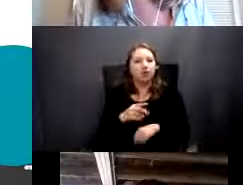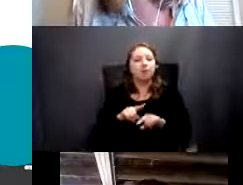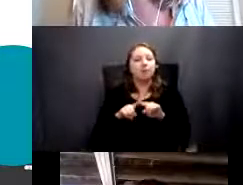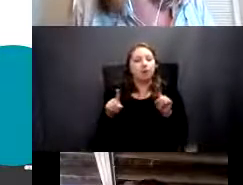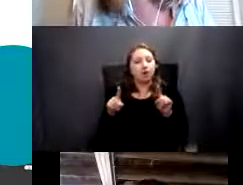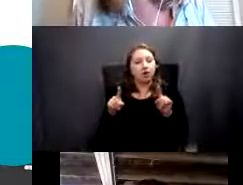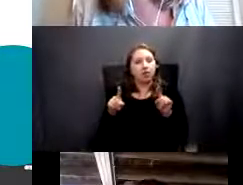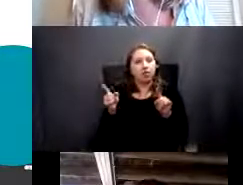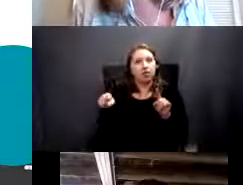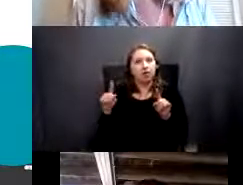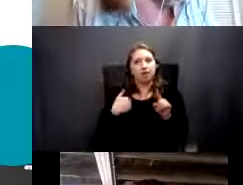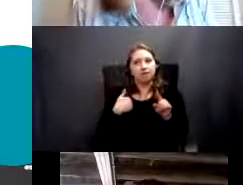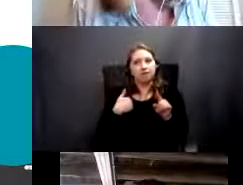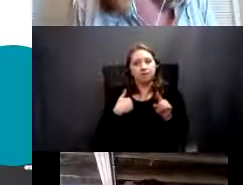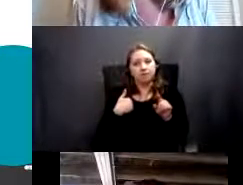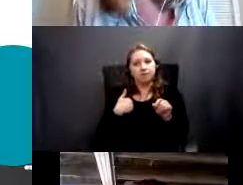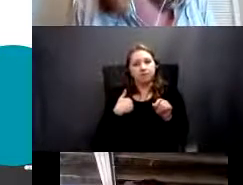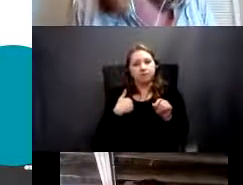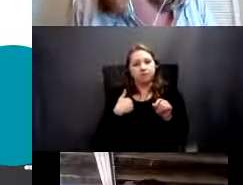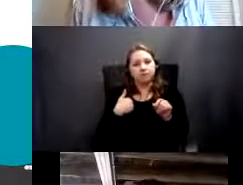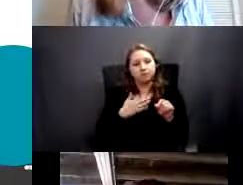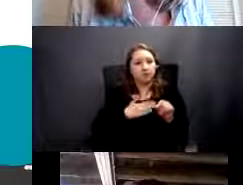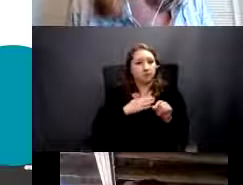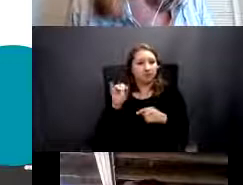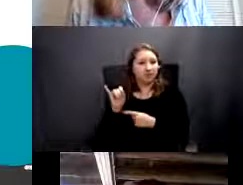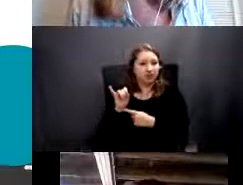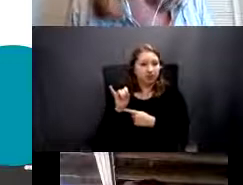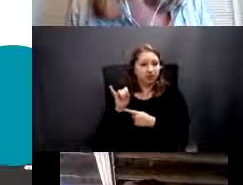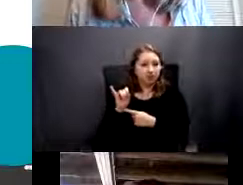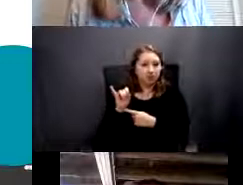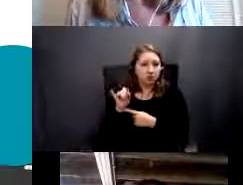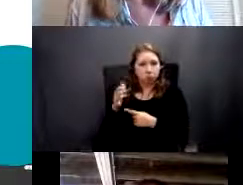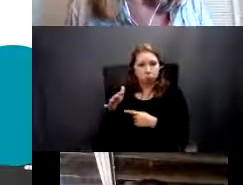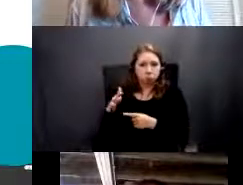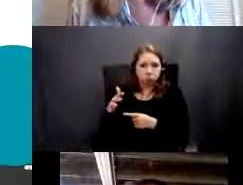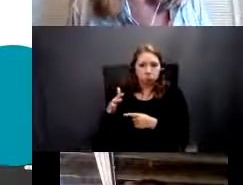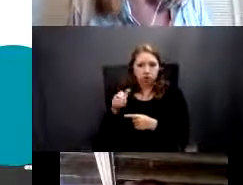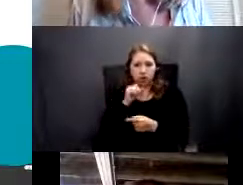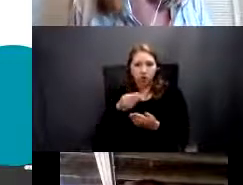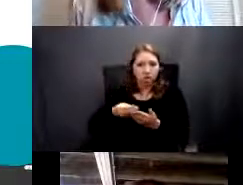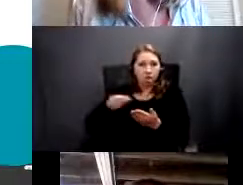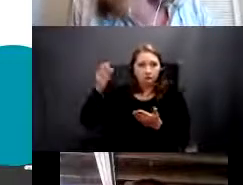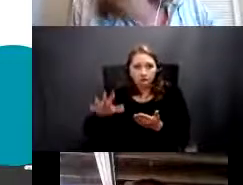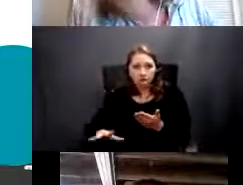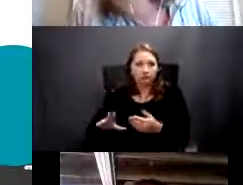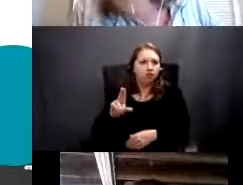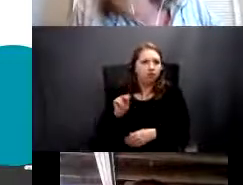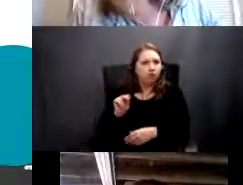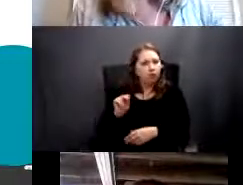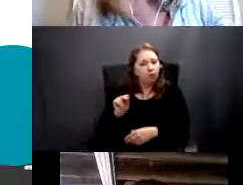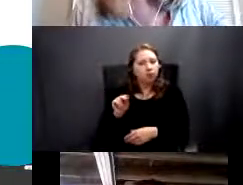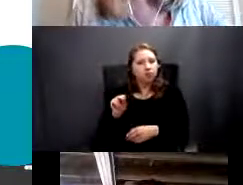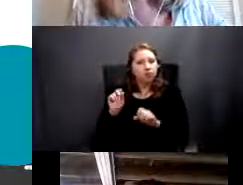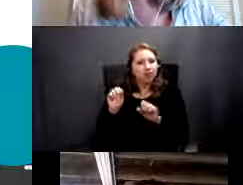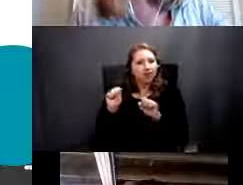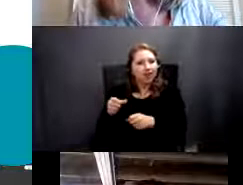have, my insurance is relatively inexpensive in that I can get it by